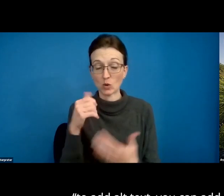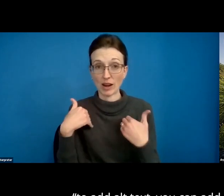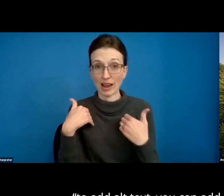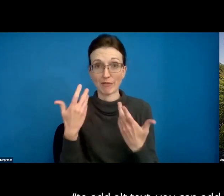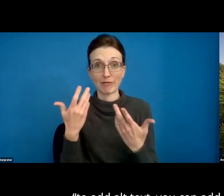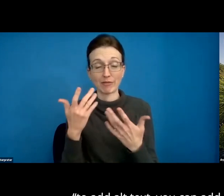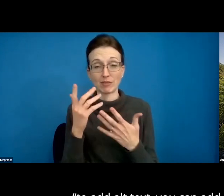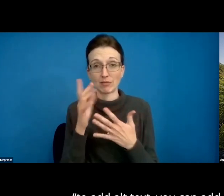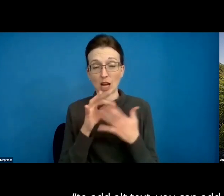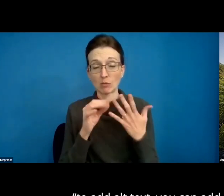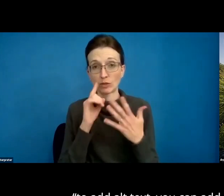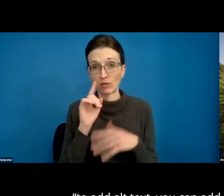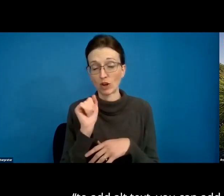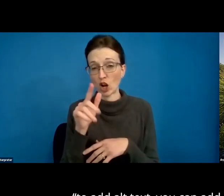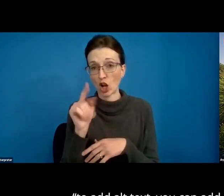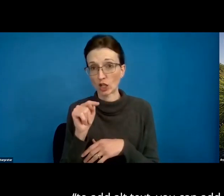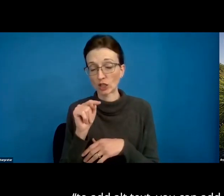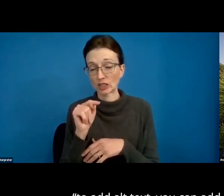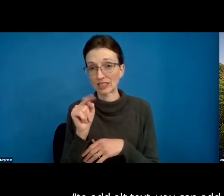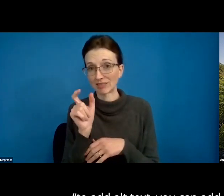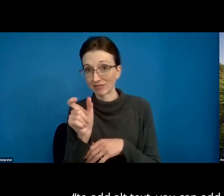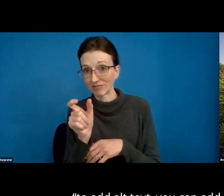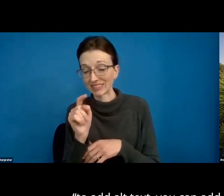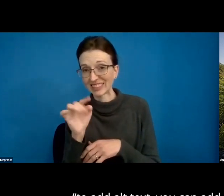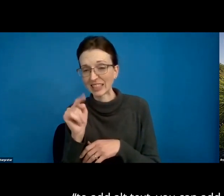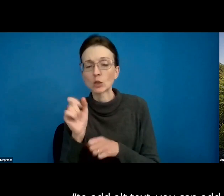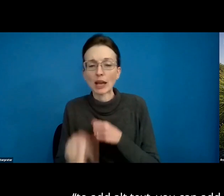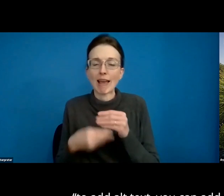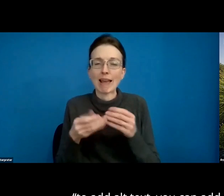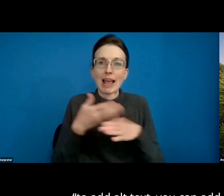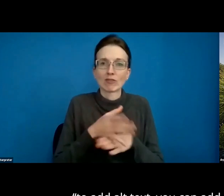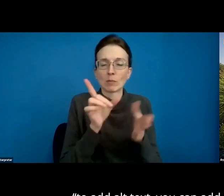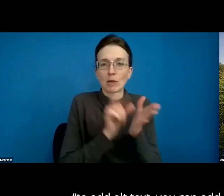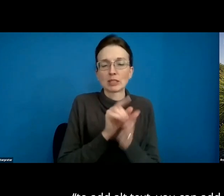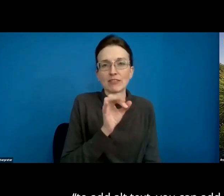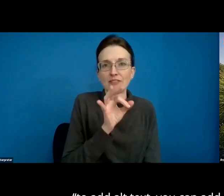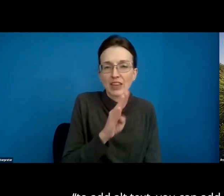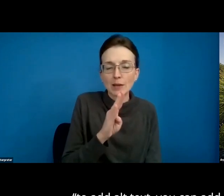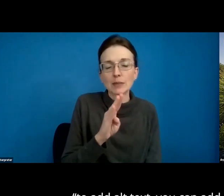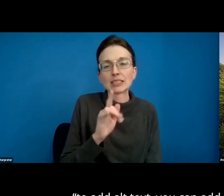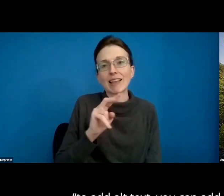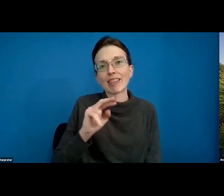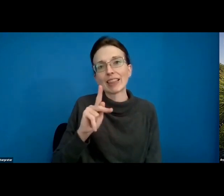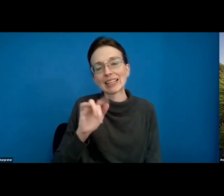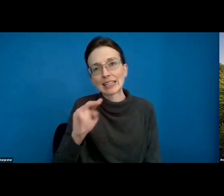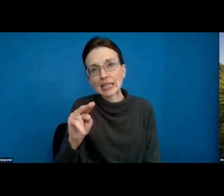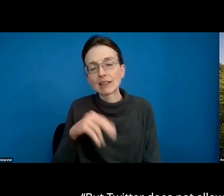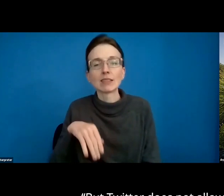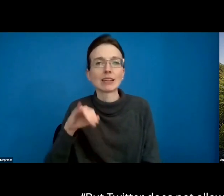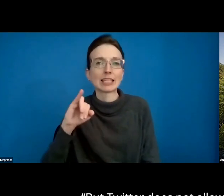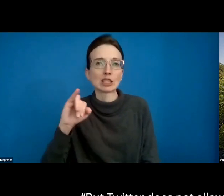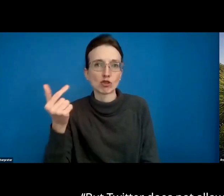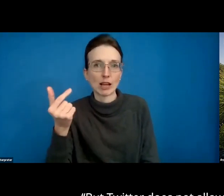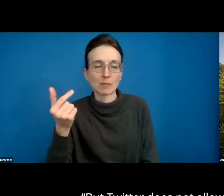text, you can add it after the image has been published in Facebook, LinkedIn, and Instagram.